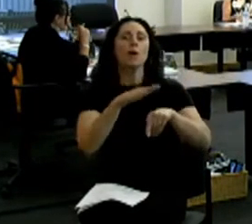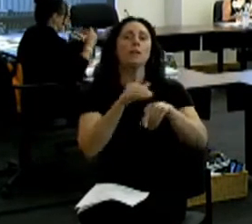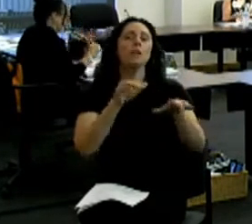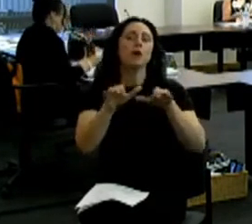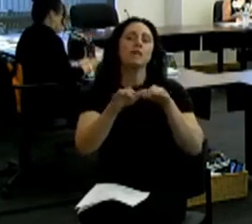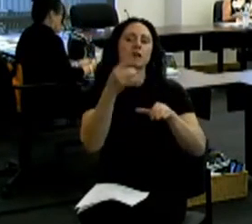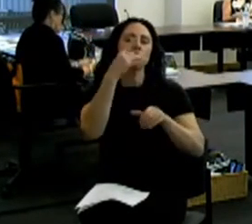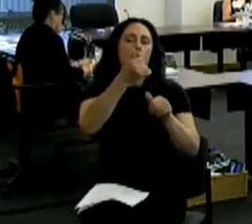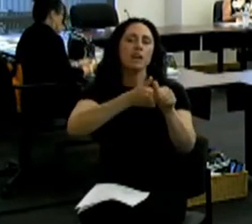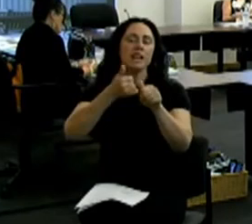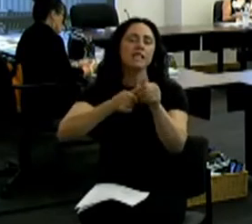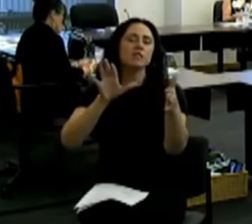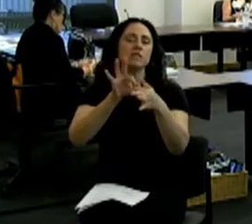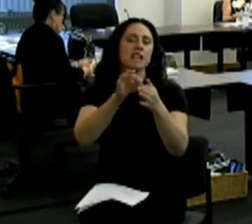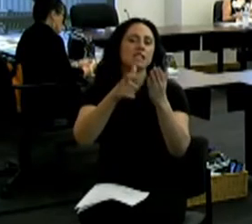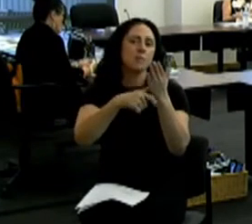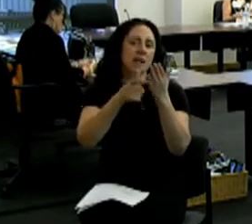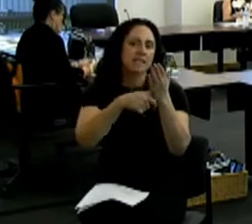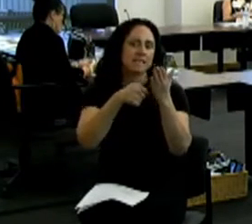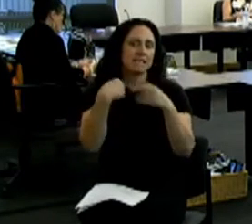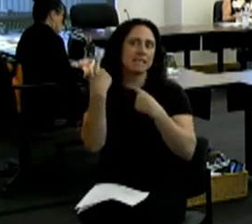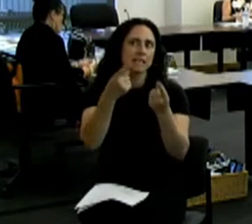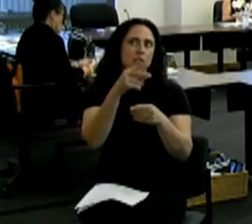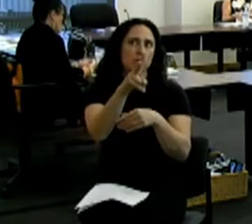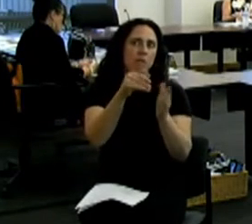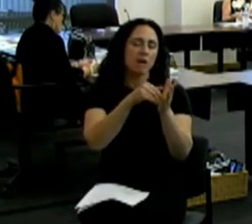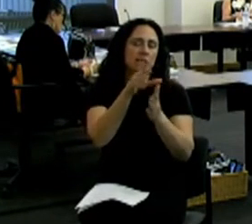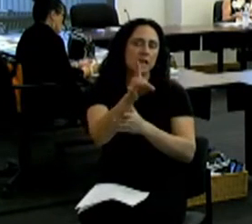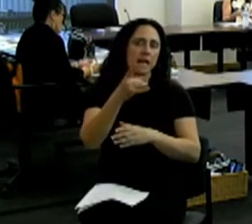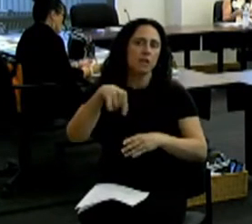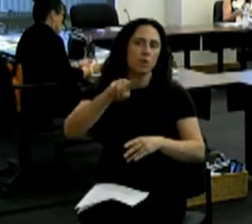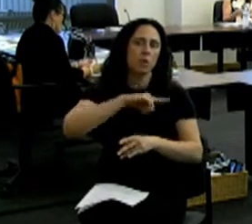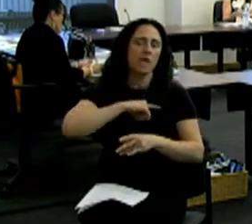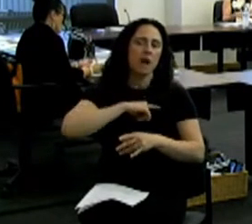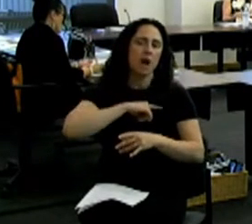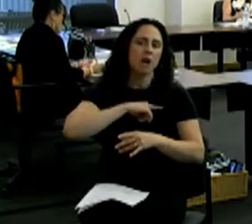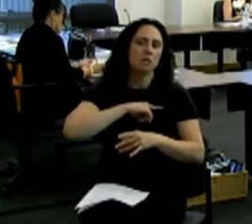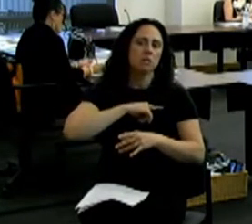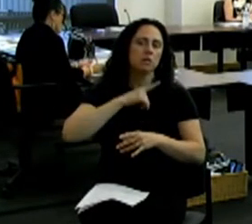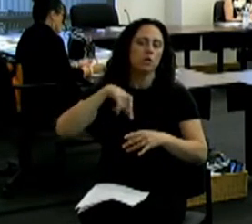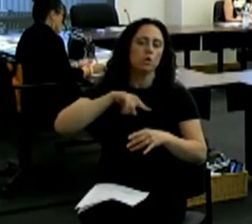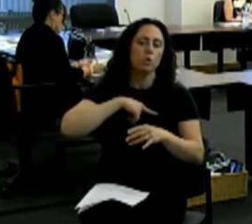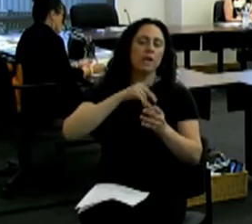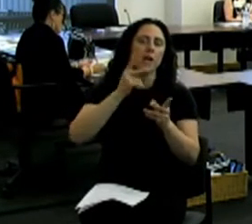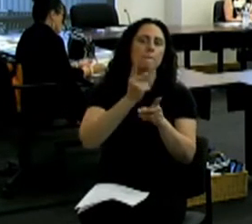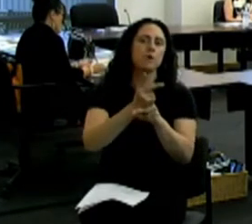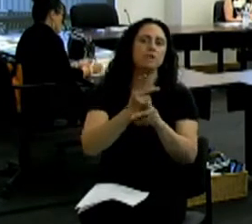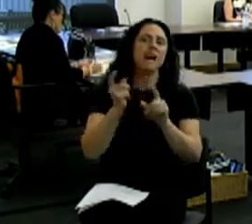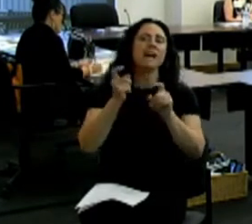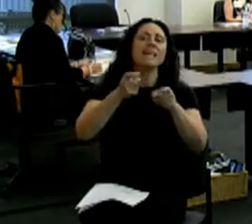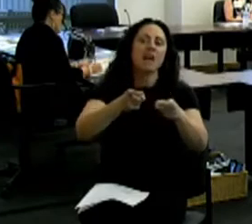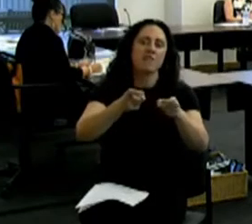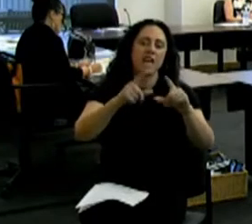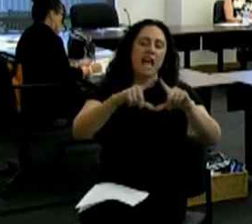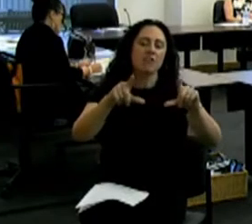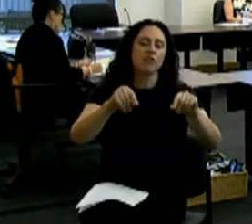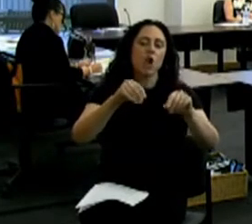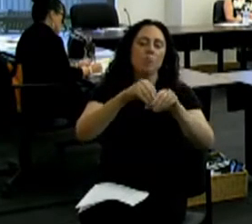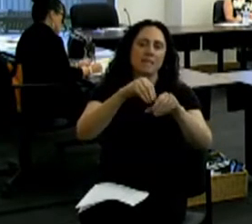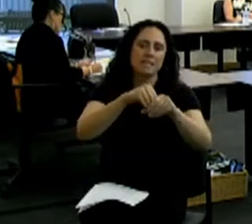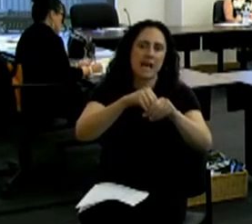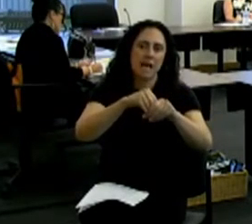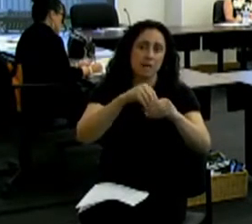in each of the Connection magazines since 2008, we put a giving envelope inside, so that